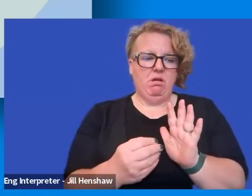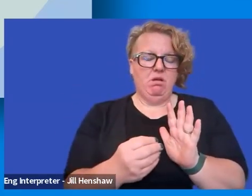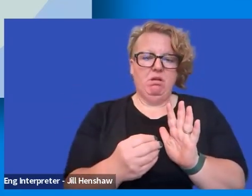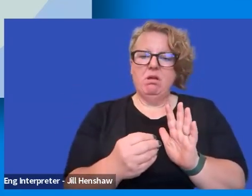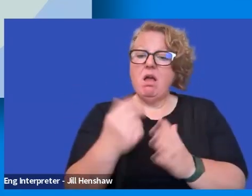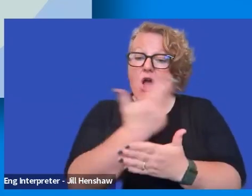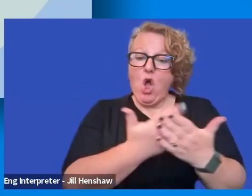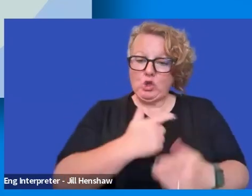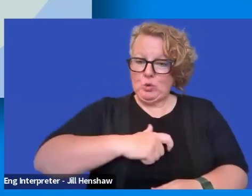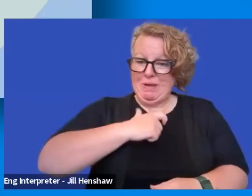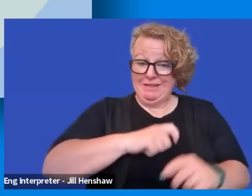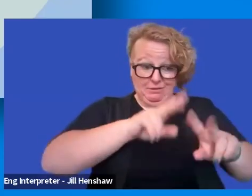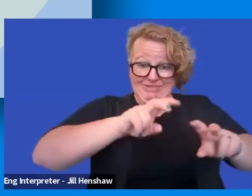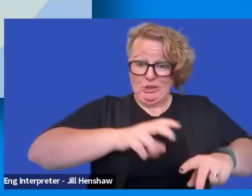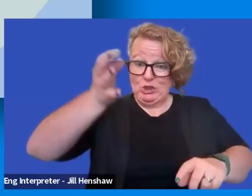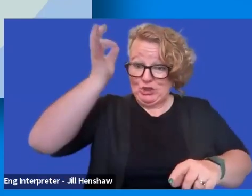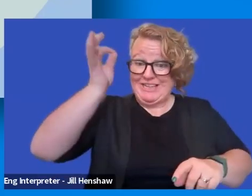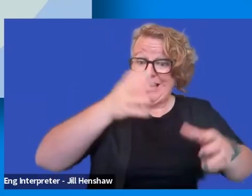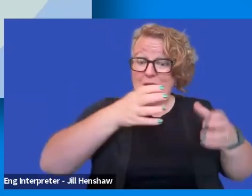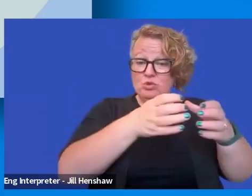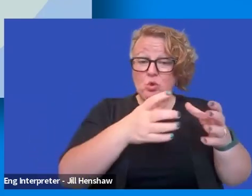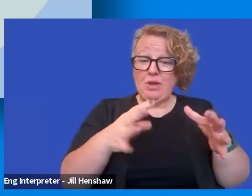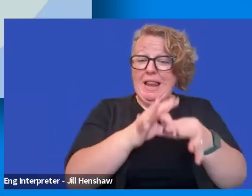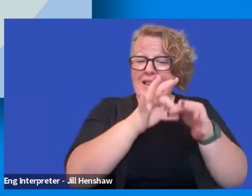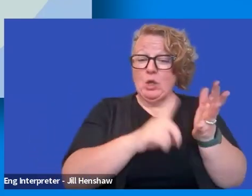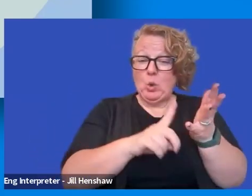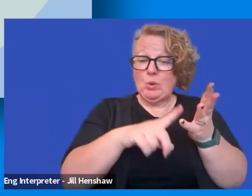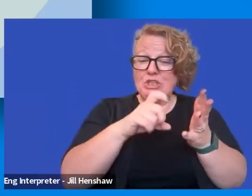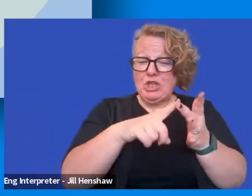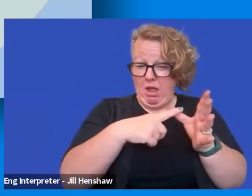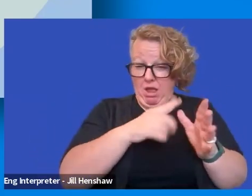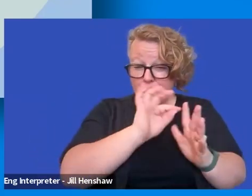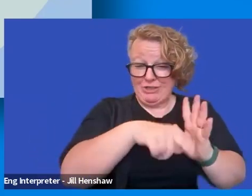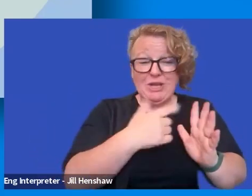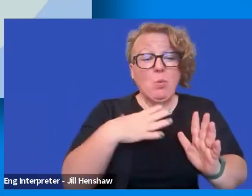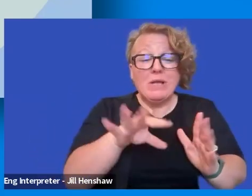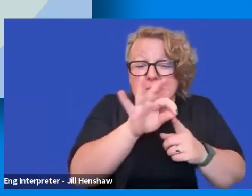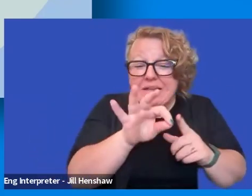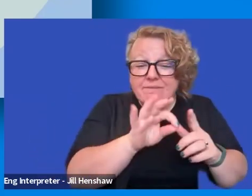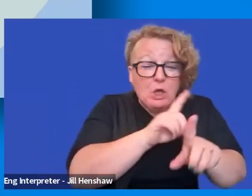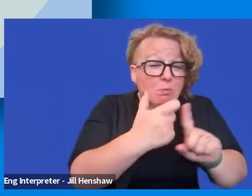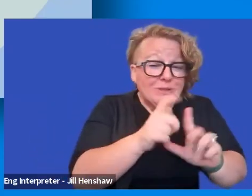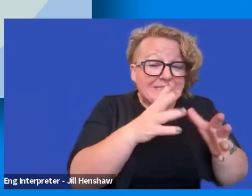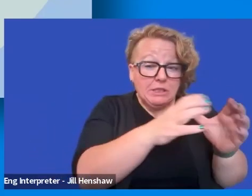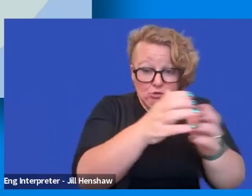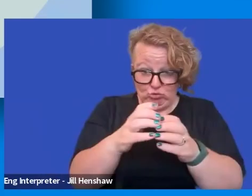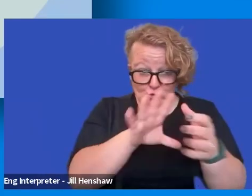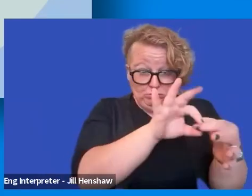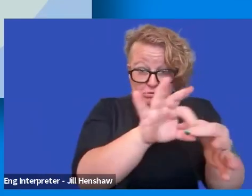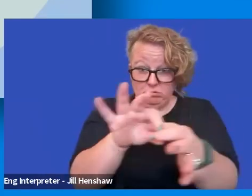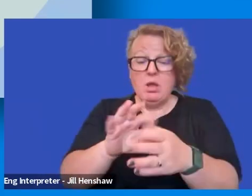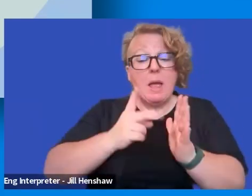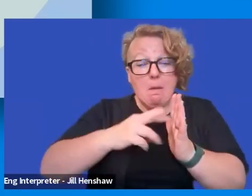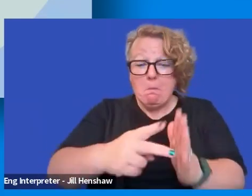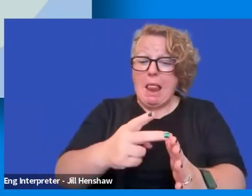the Arts and Humanities Research Council around the Lucia project, where they wanted particular types of community groups to be engaged in the research. They planned